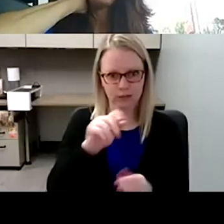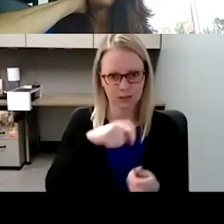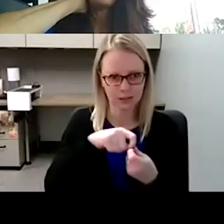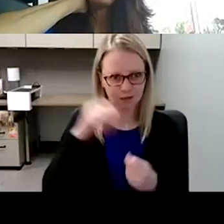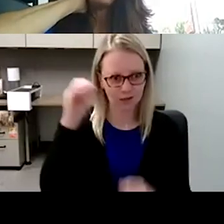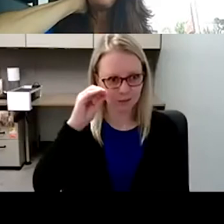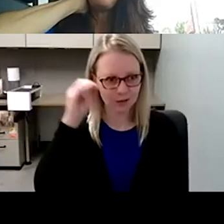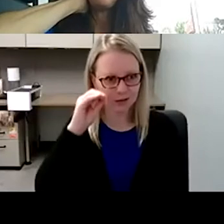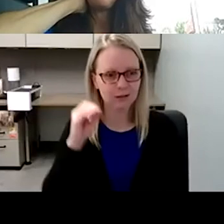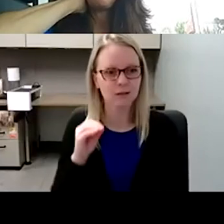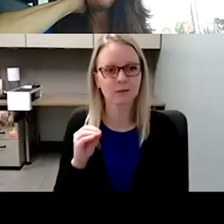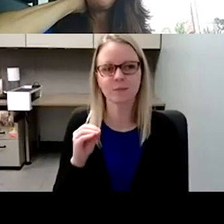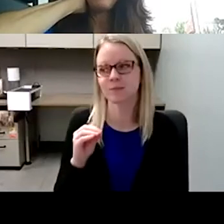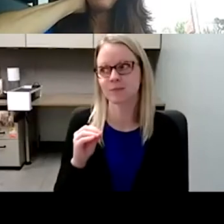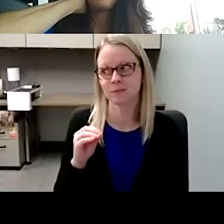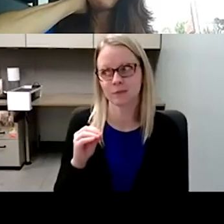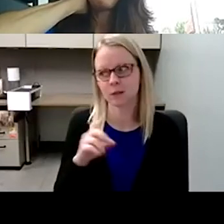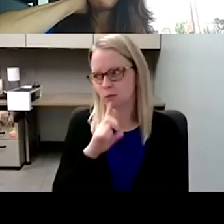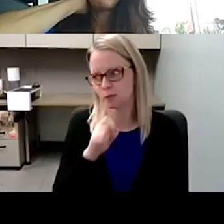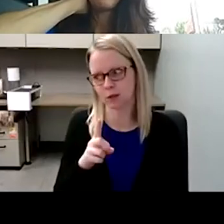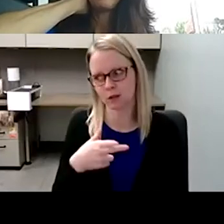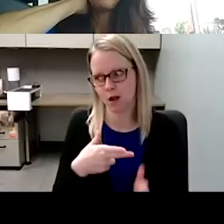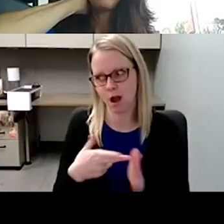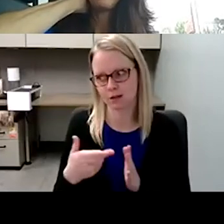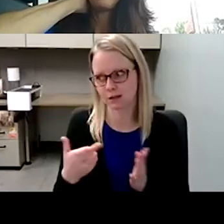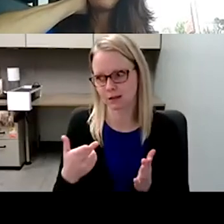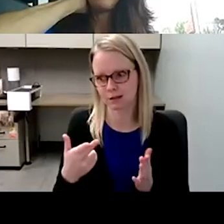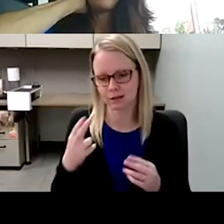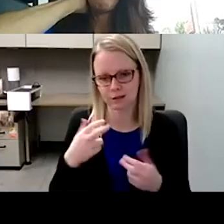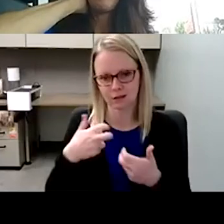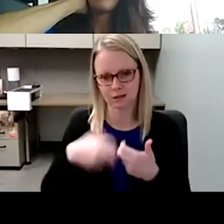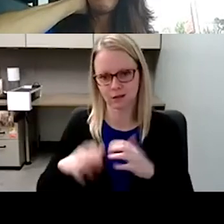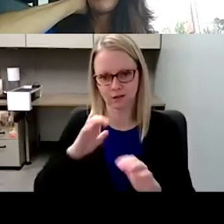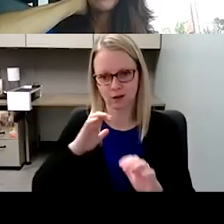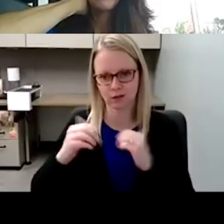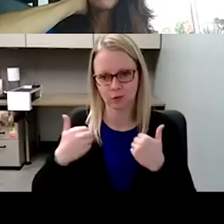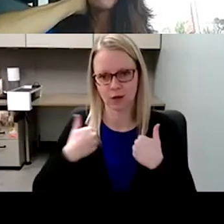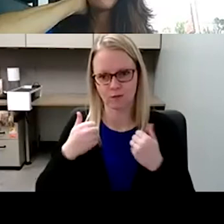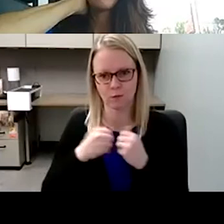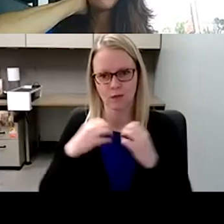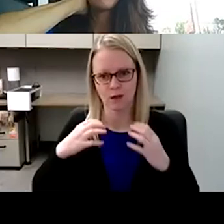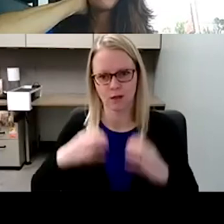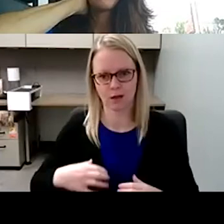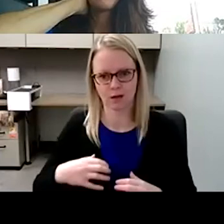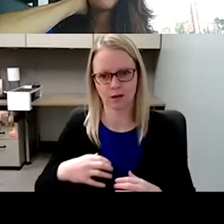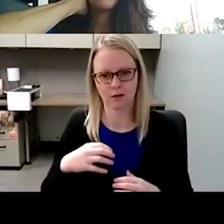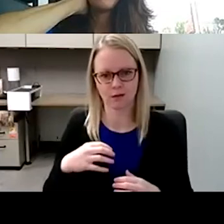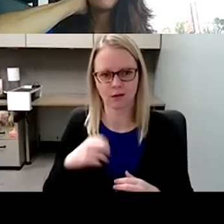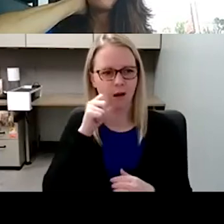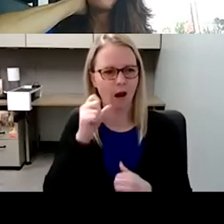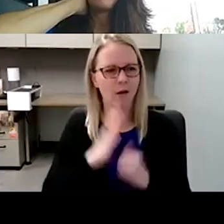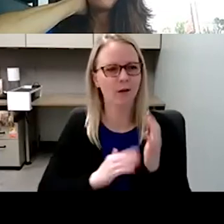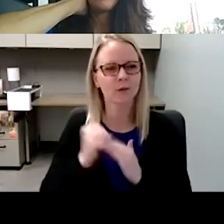We don't want to, right? And it's very obviously difficult conversation with a client, and it's a very